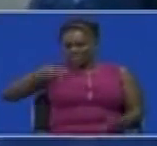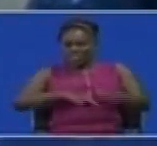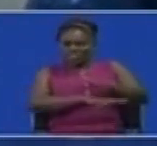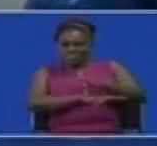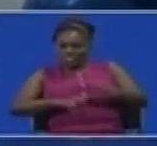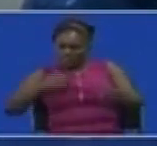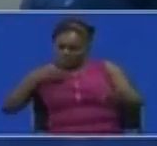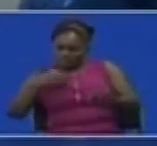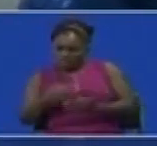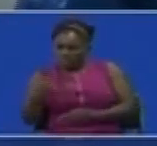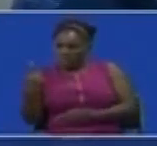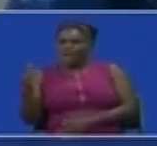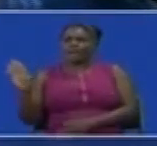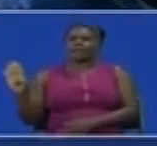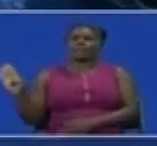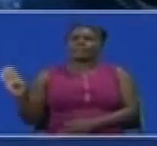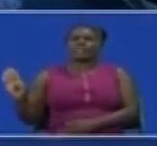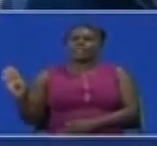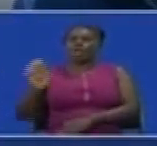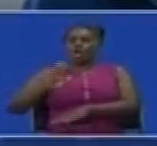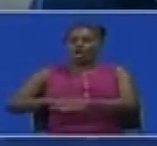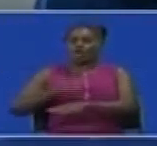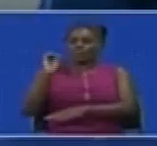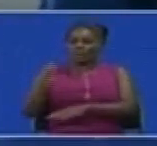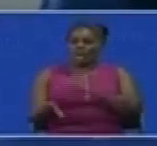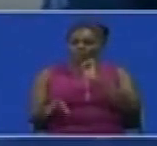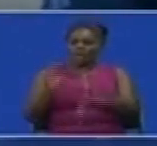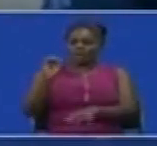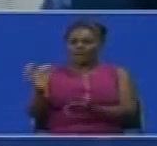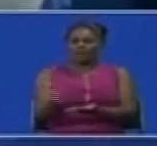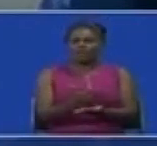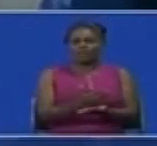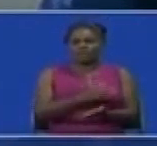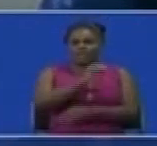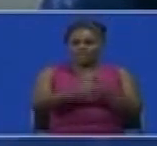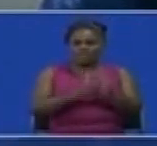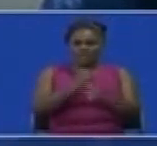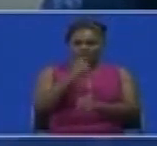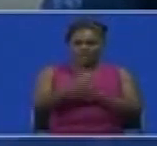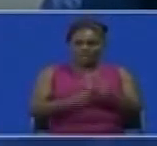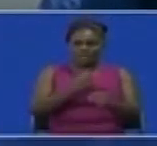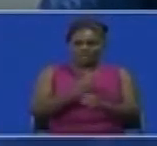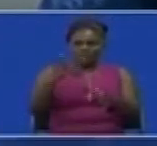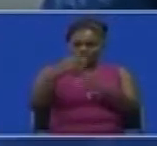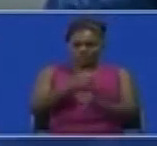who are close to a billion shillings in garbage collection, and is actually citing that every year there is a company that was